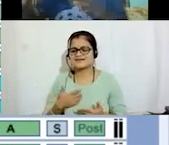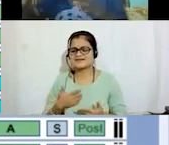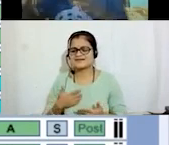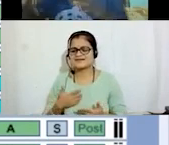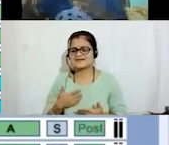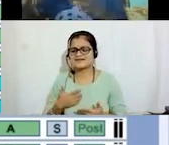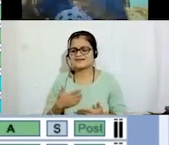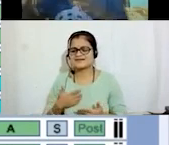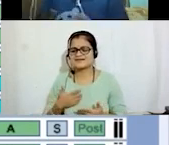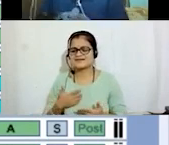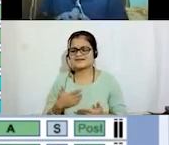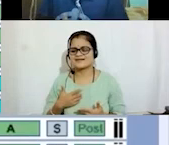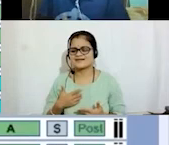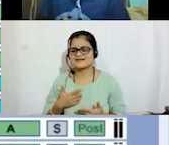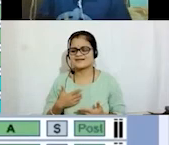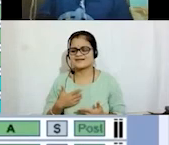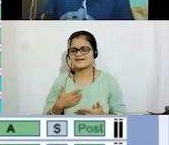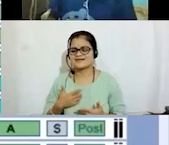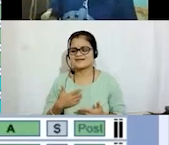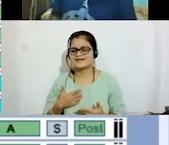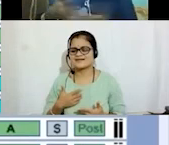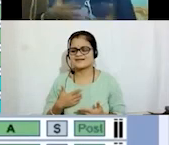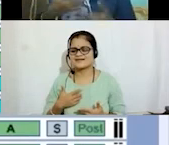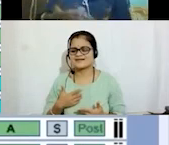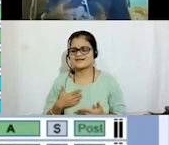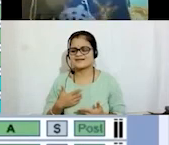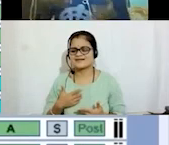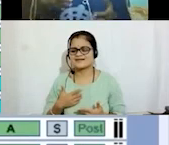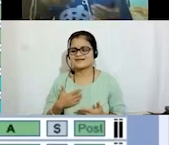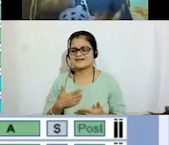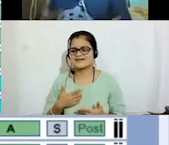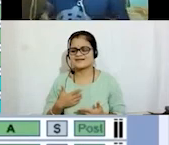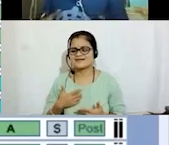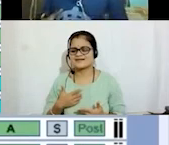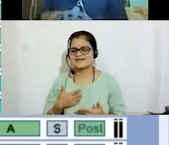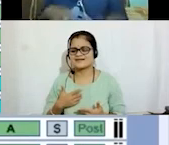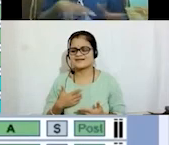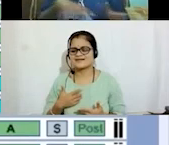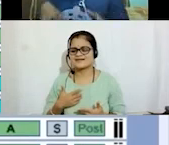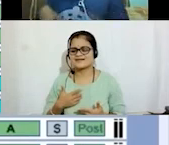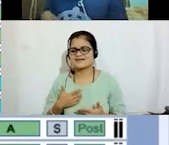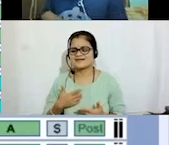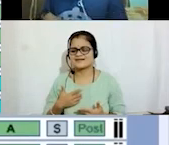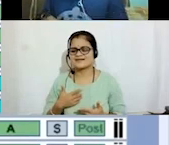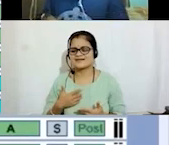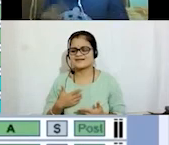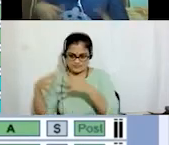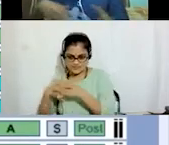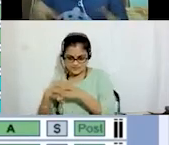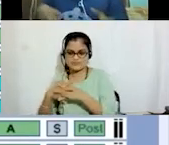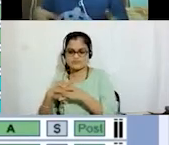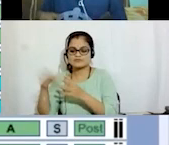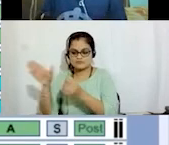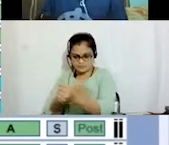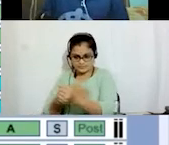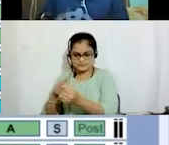best. So it is. So, and this was on the approaches of Baul music. So Baul is Yeah. another like music which is